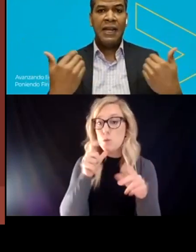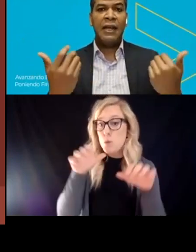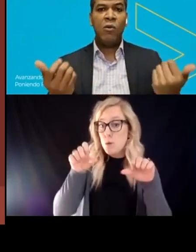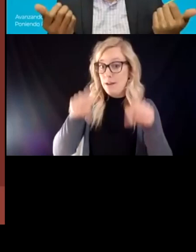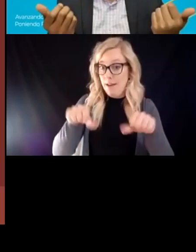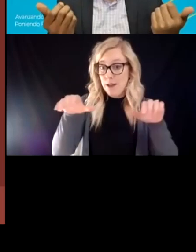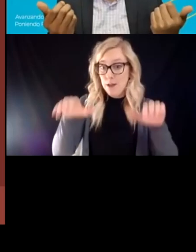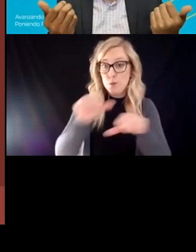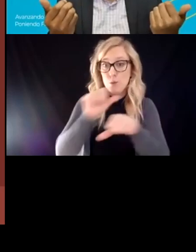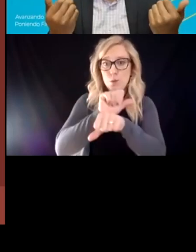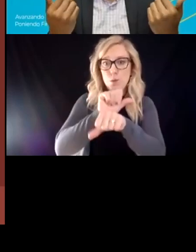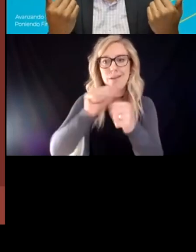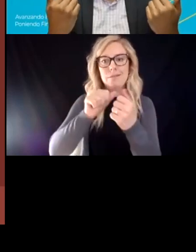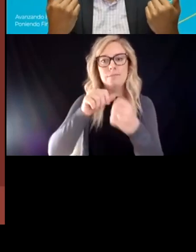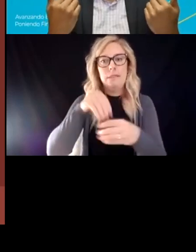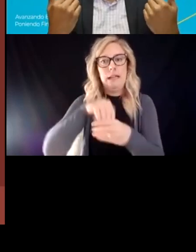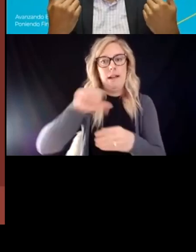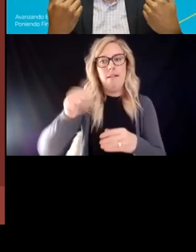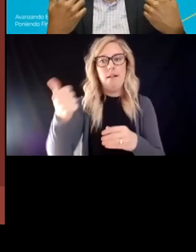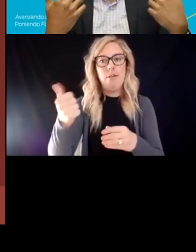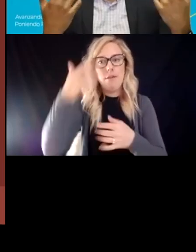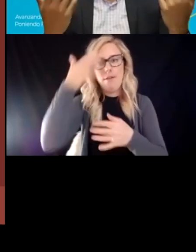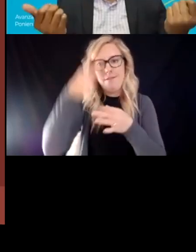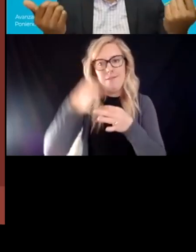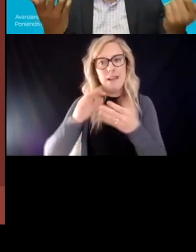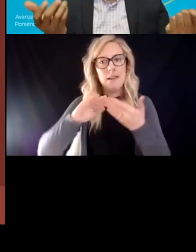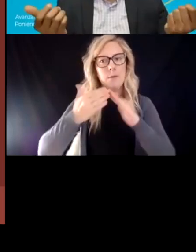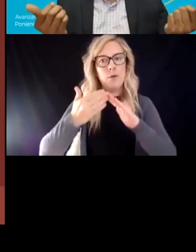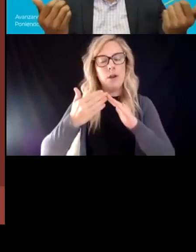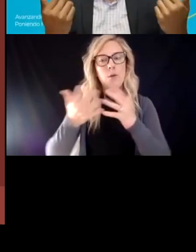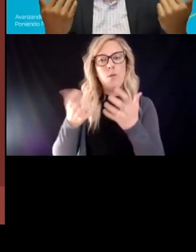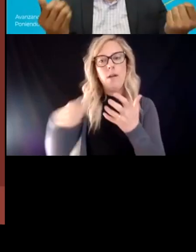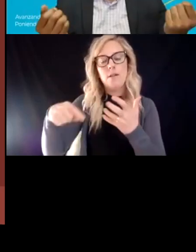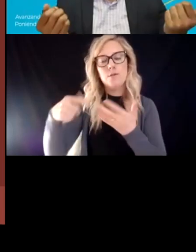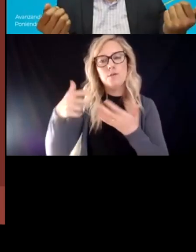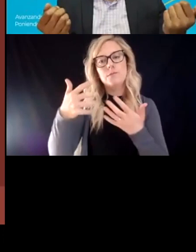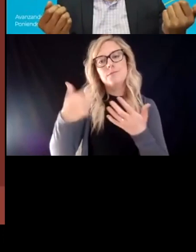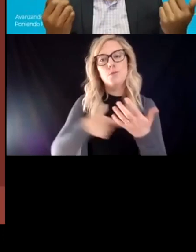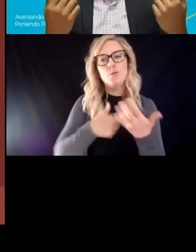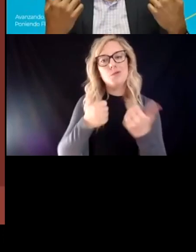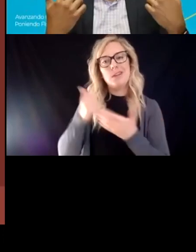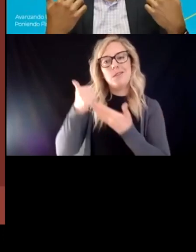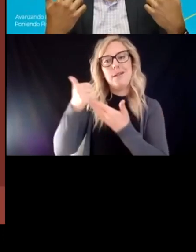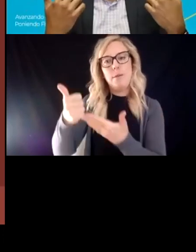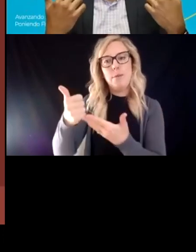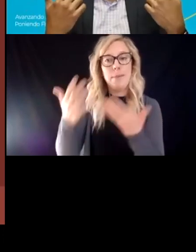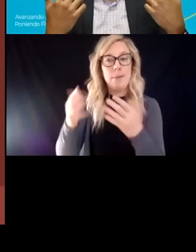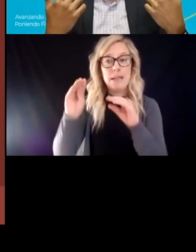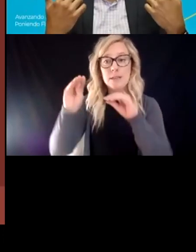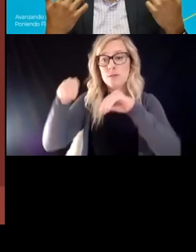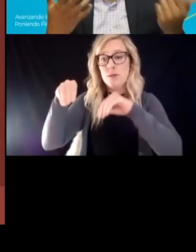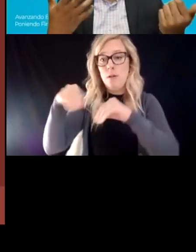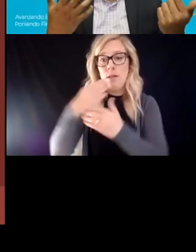other faith community. To maybe help them install some sort of computer device